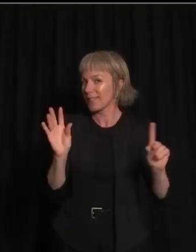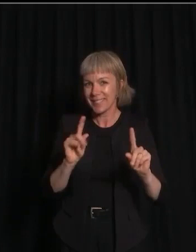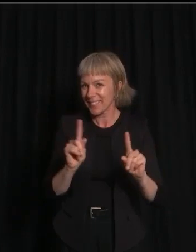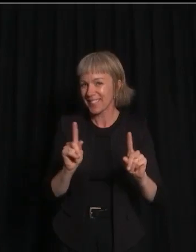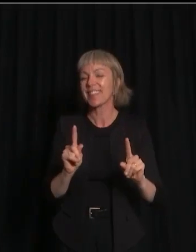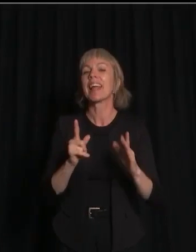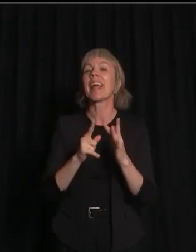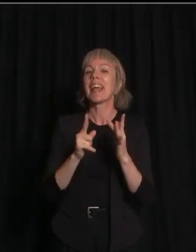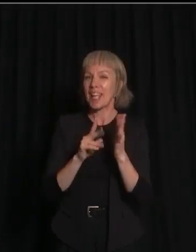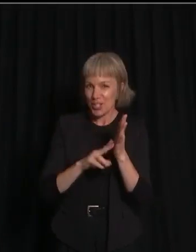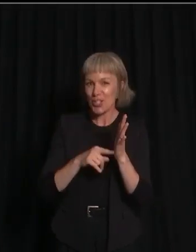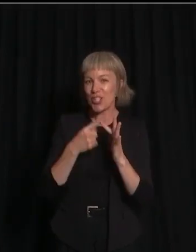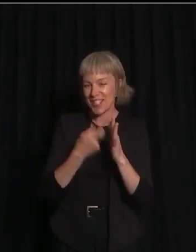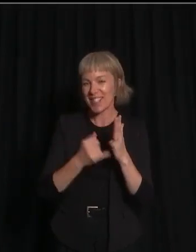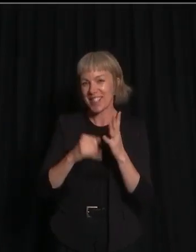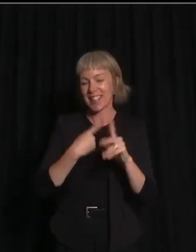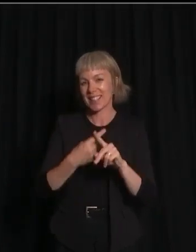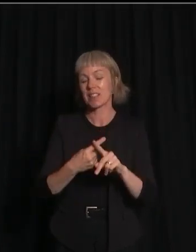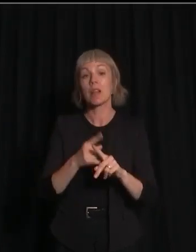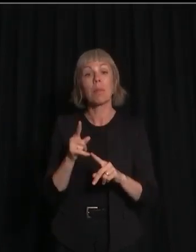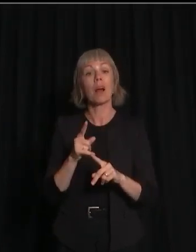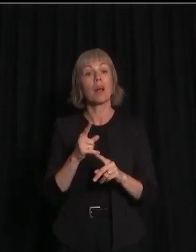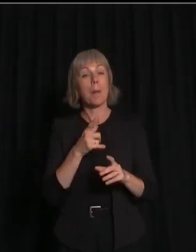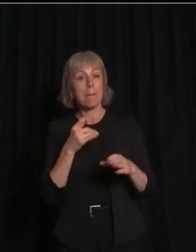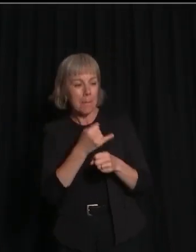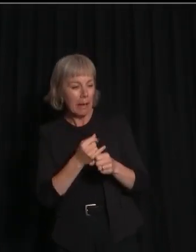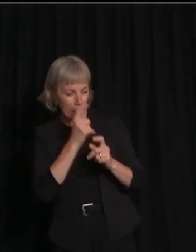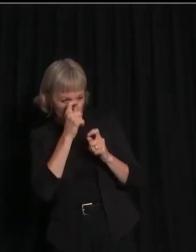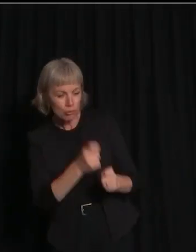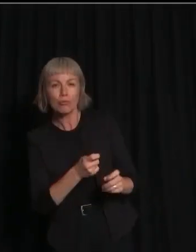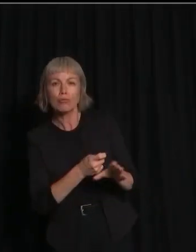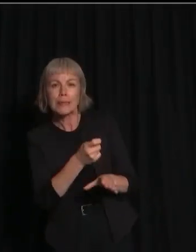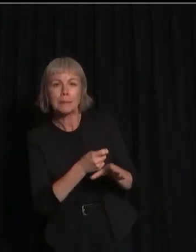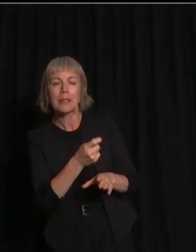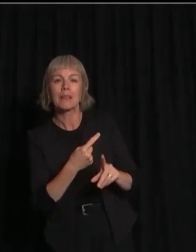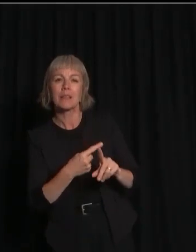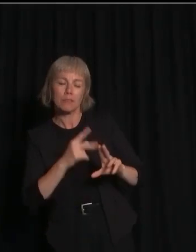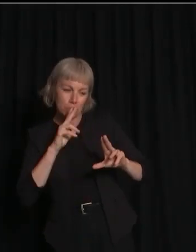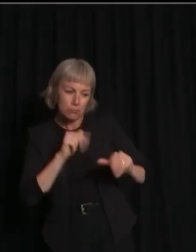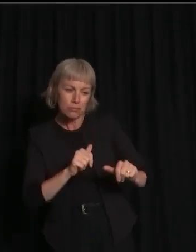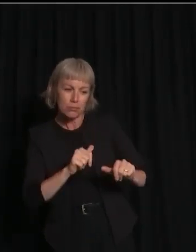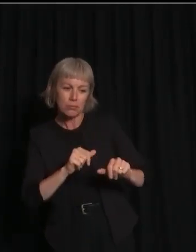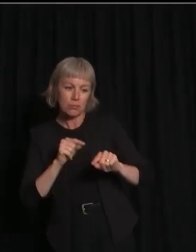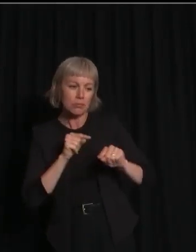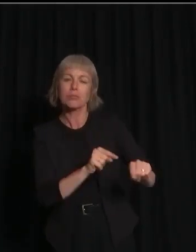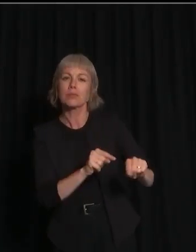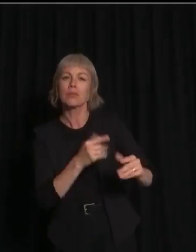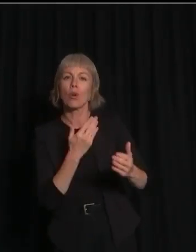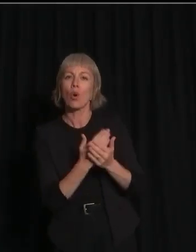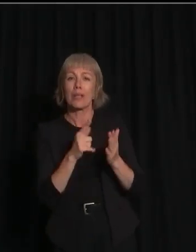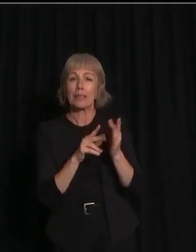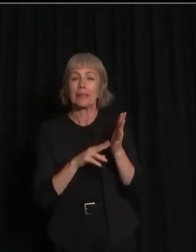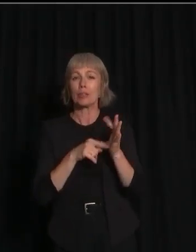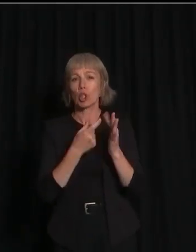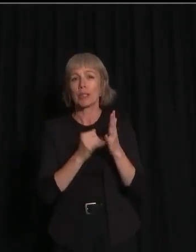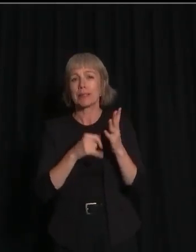the medical standards and medical treatment of people with variations of sex characteristics is, you know, still